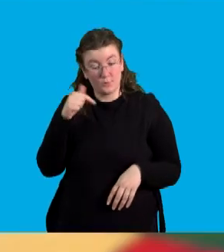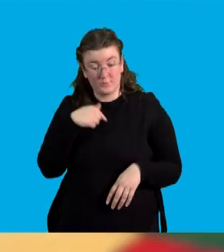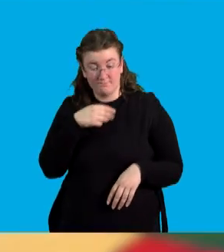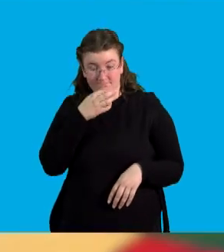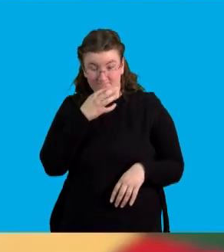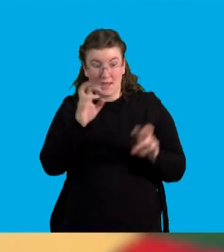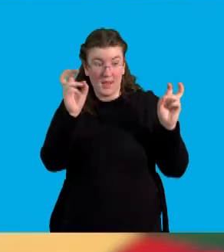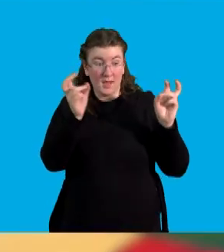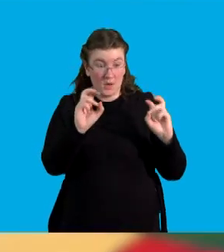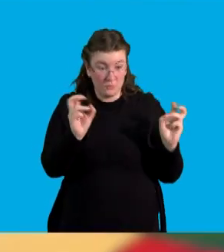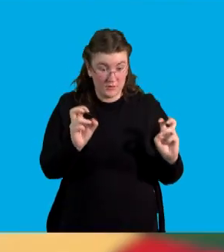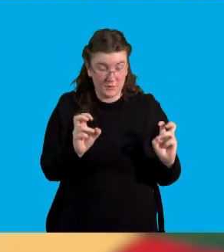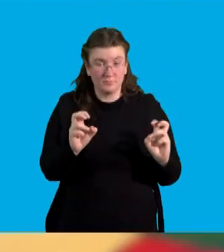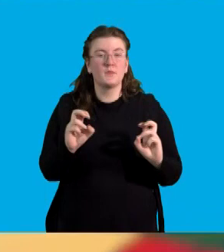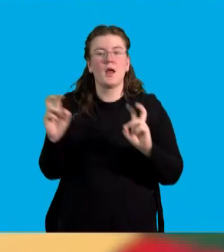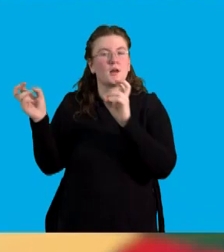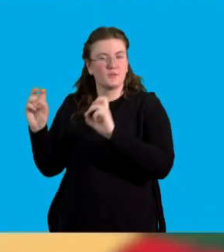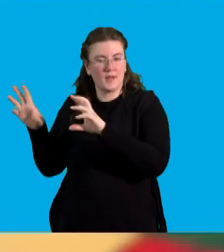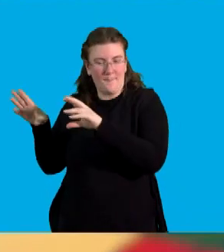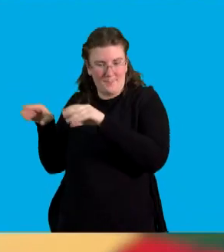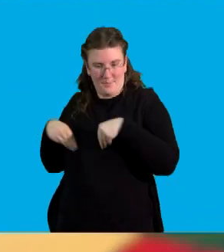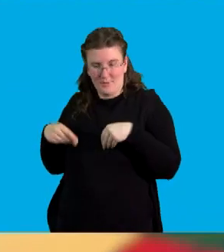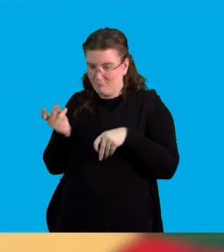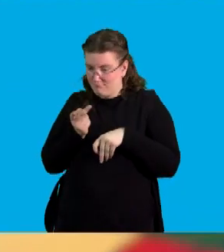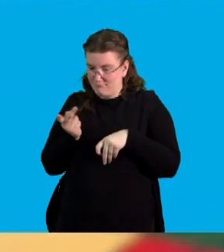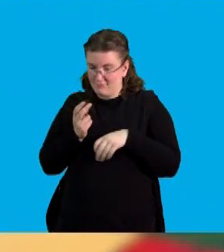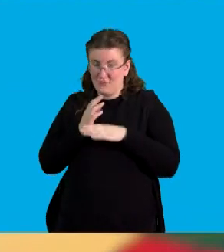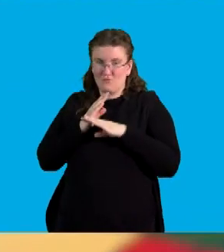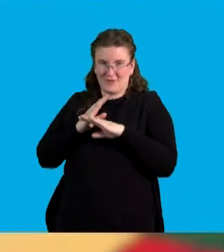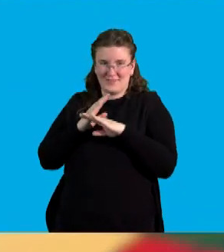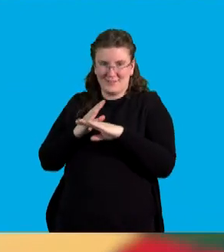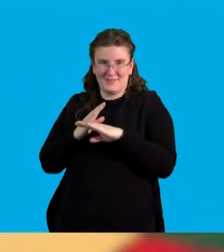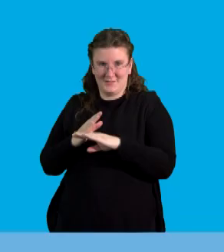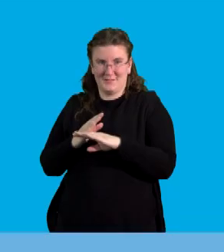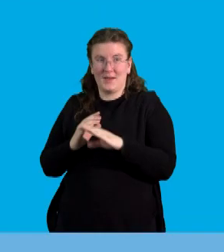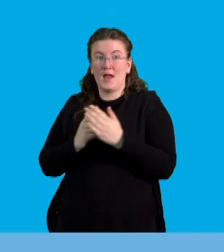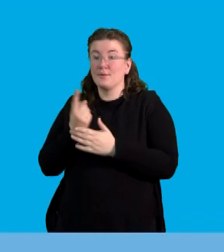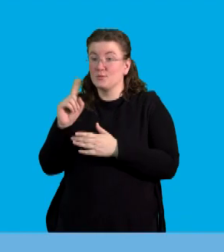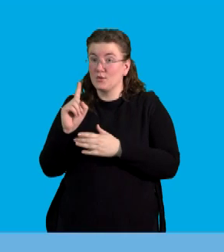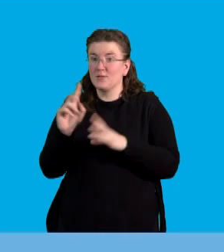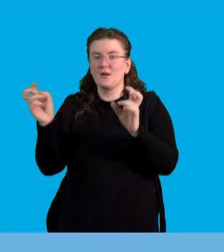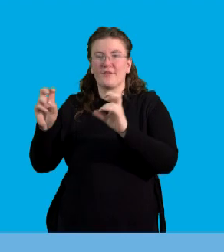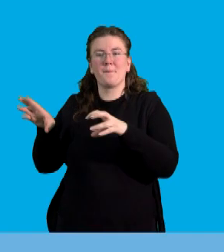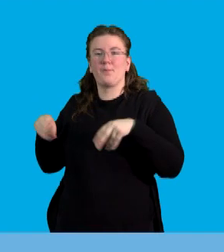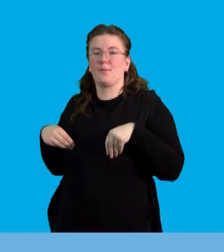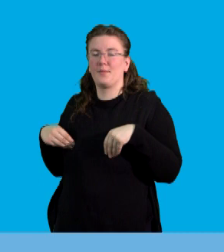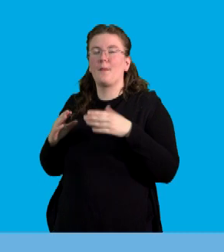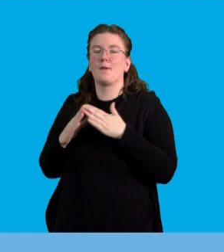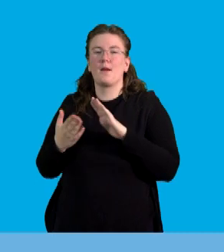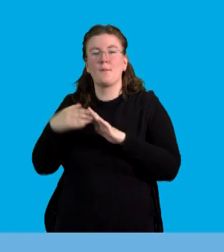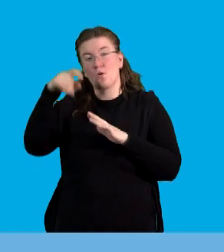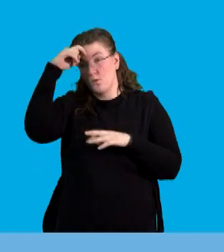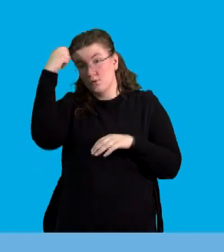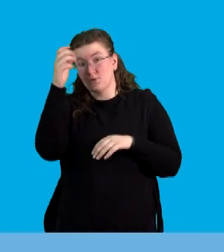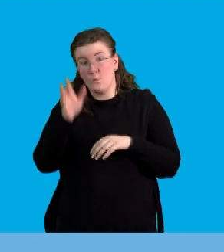a conductor and the electricity or the current as it's flowing through, it causes the conductor to heat up. Now,